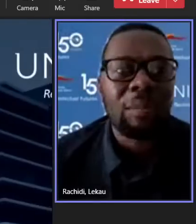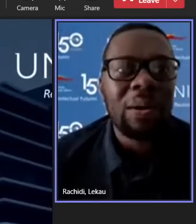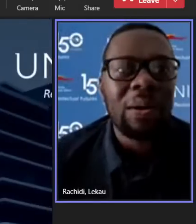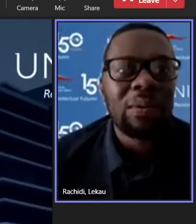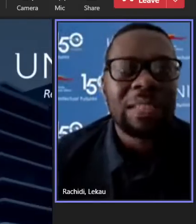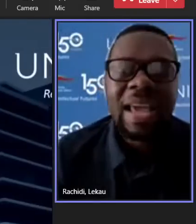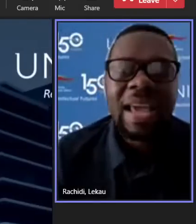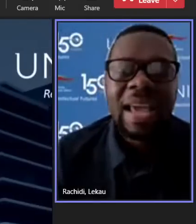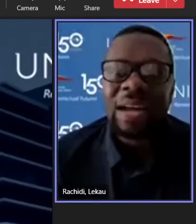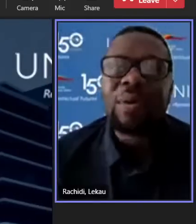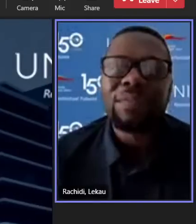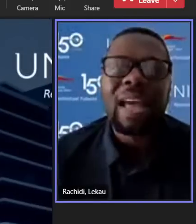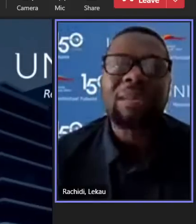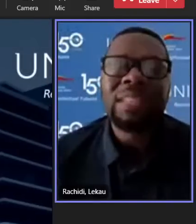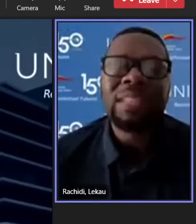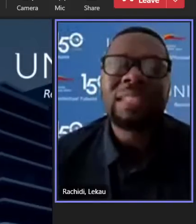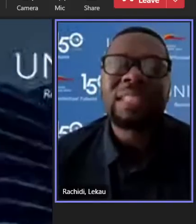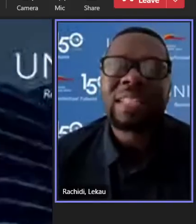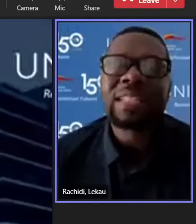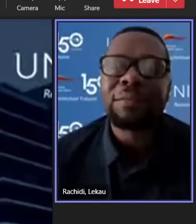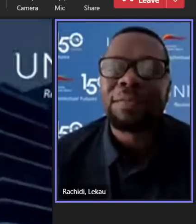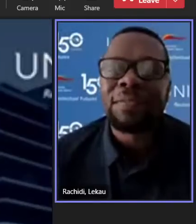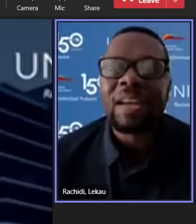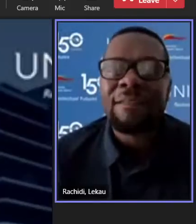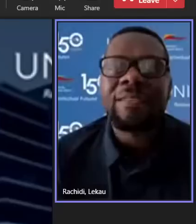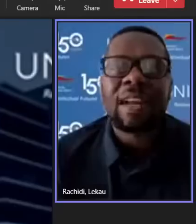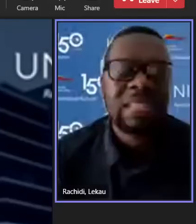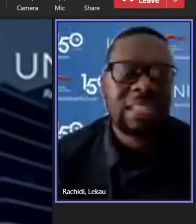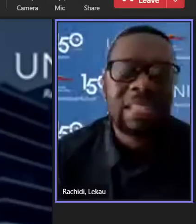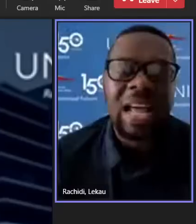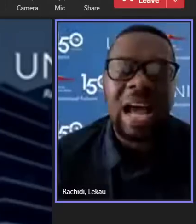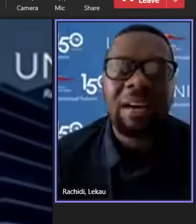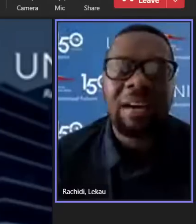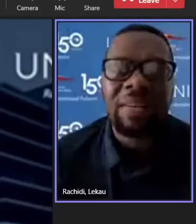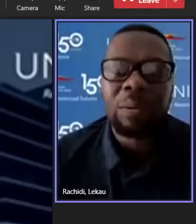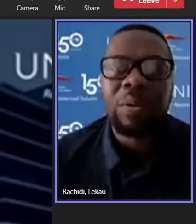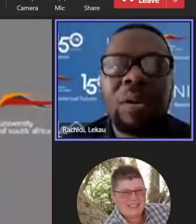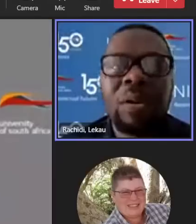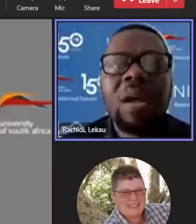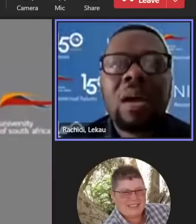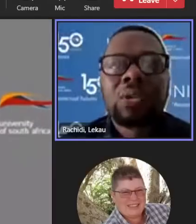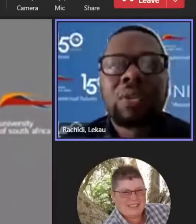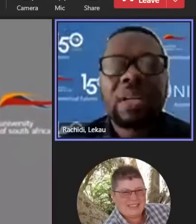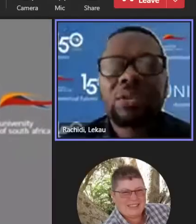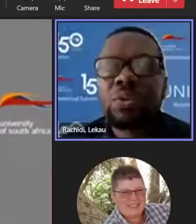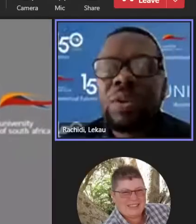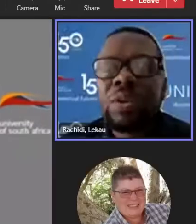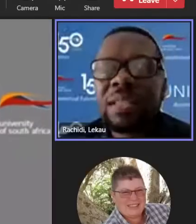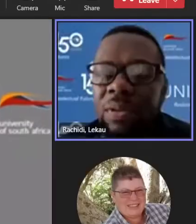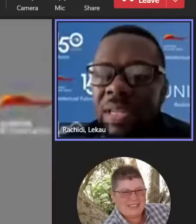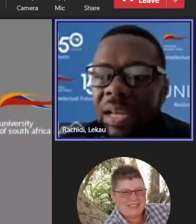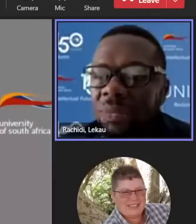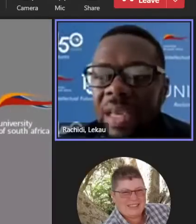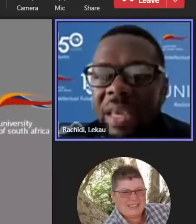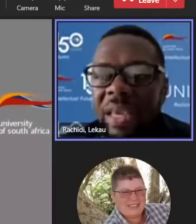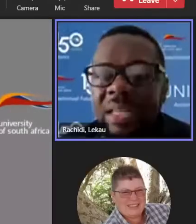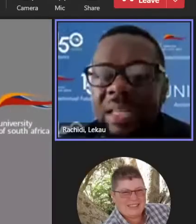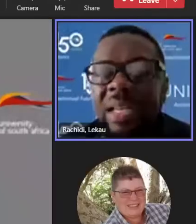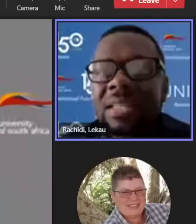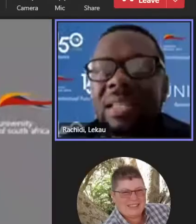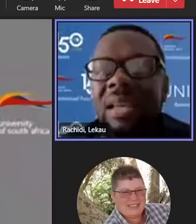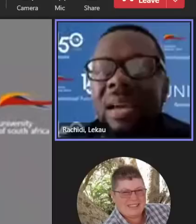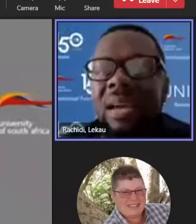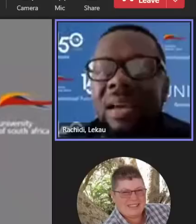all about and some of the administrative functions that are available so that students do not have to